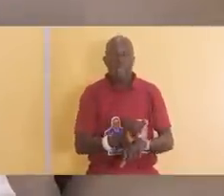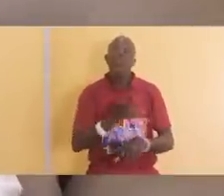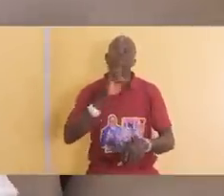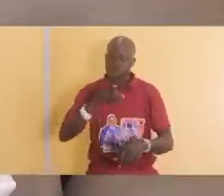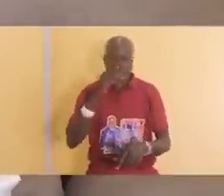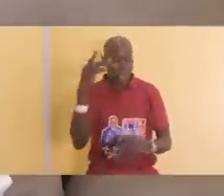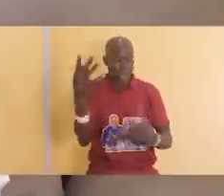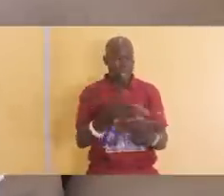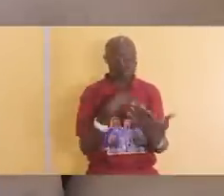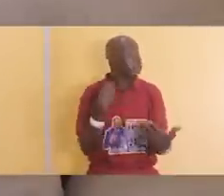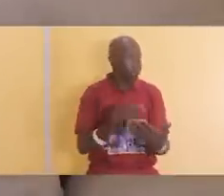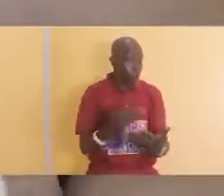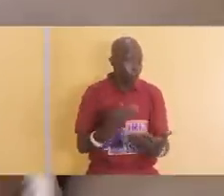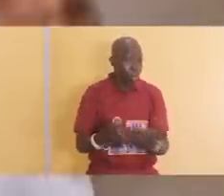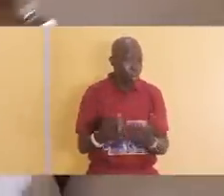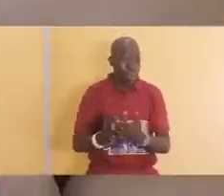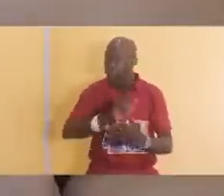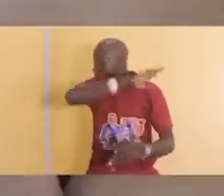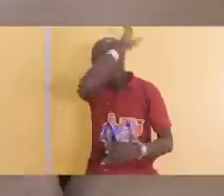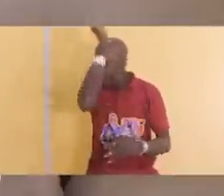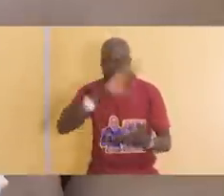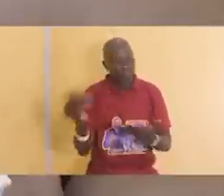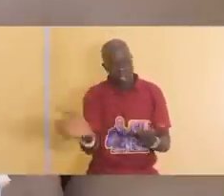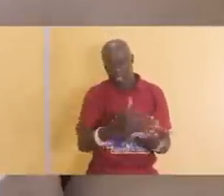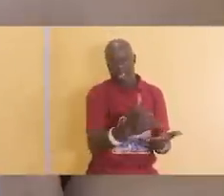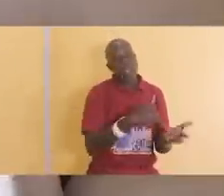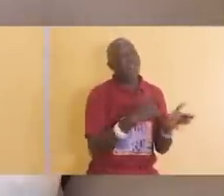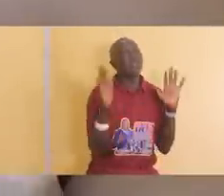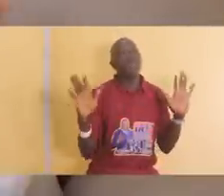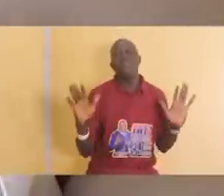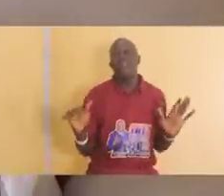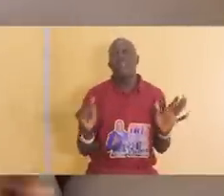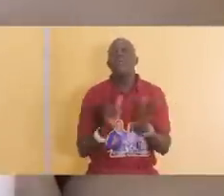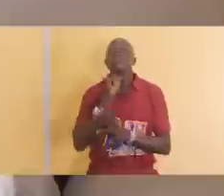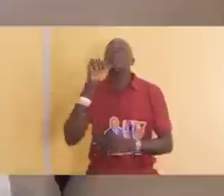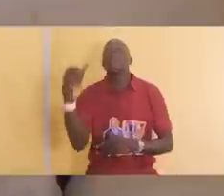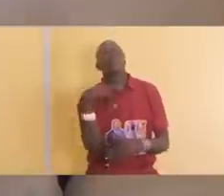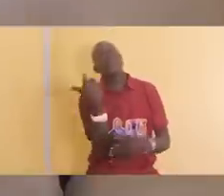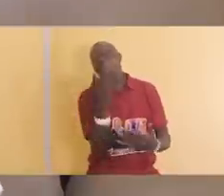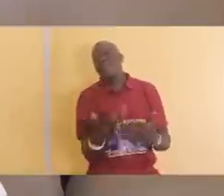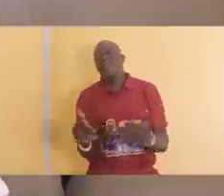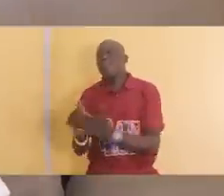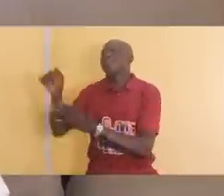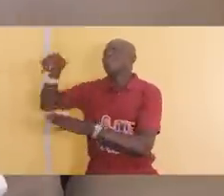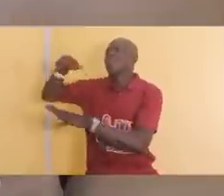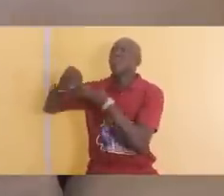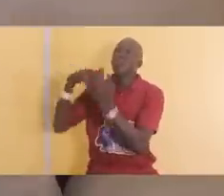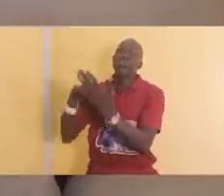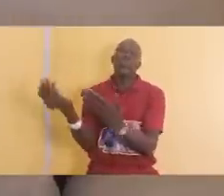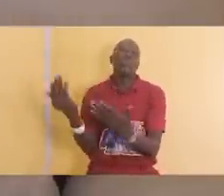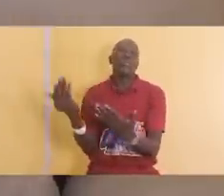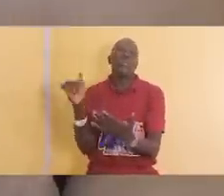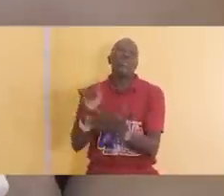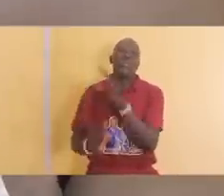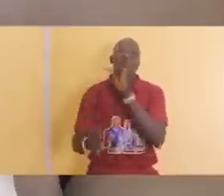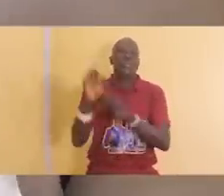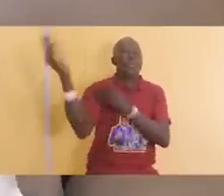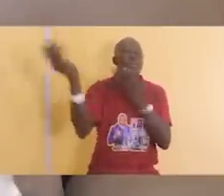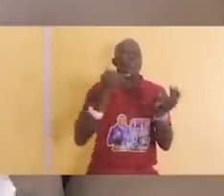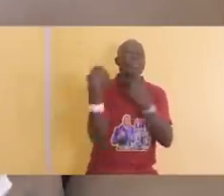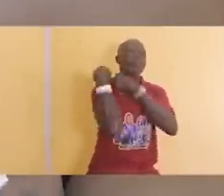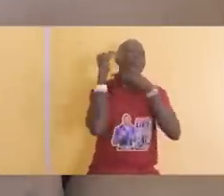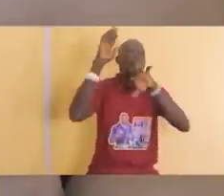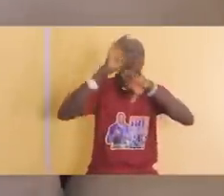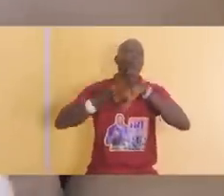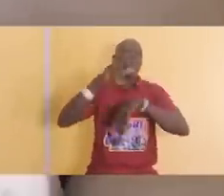to rowo. Truly they got money. Bo ko le ko jo. They could not gather it. Gbogbo e ko ni agbana. Everything is about wasting. Na ba da bukata so ro e. If they